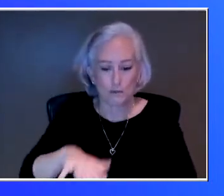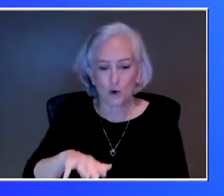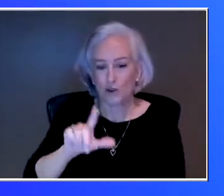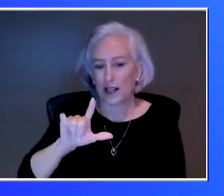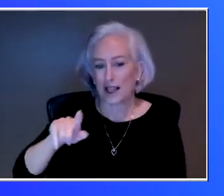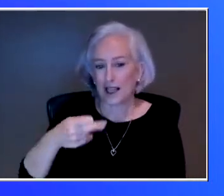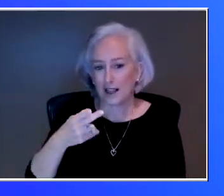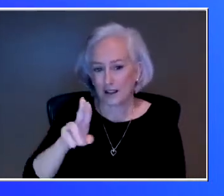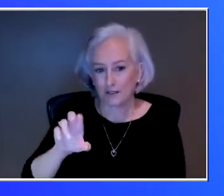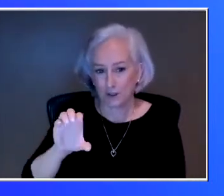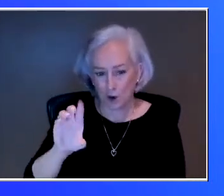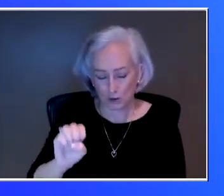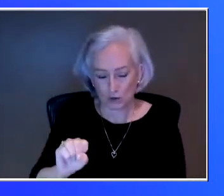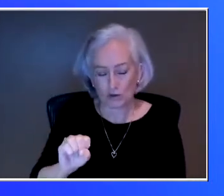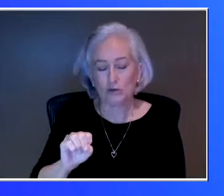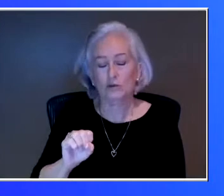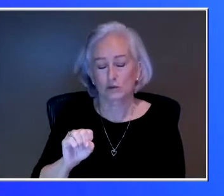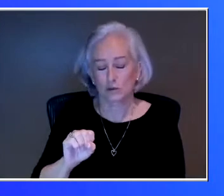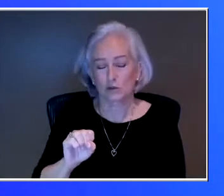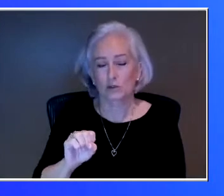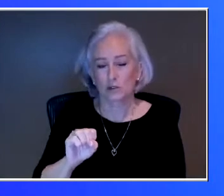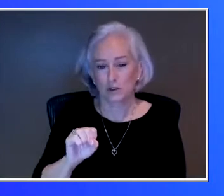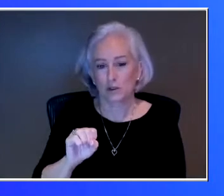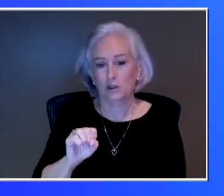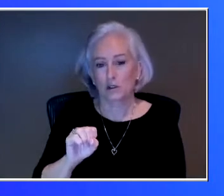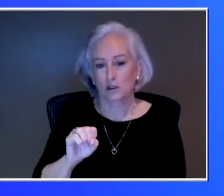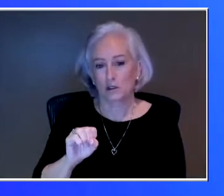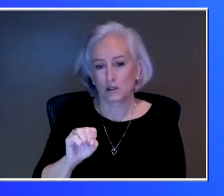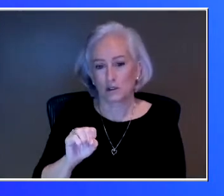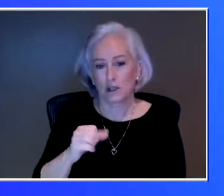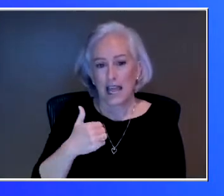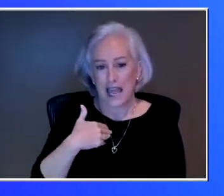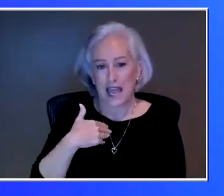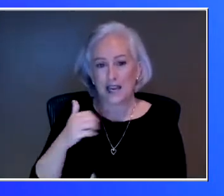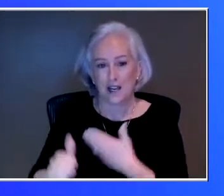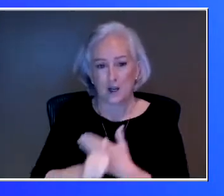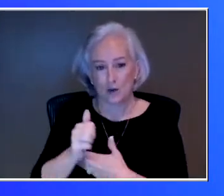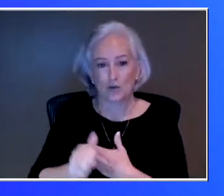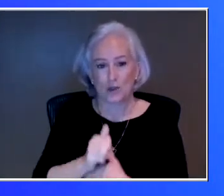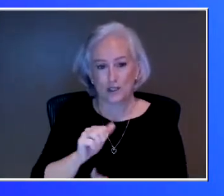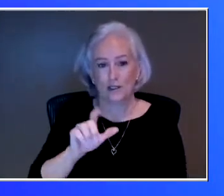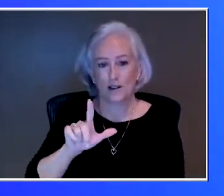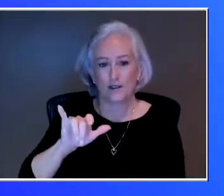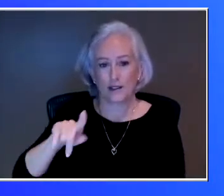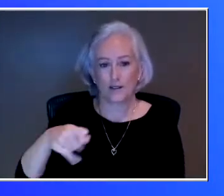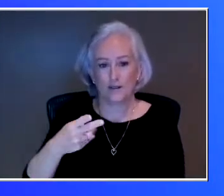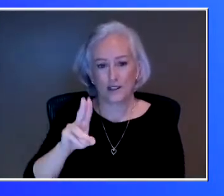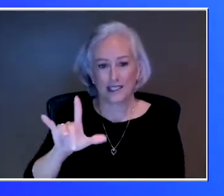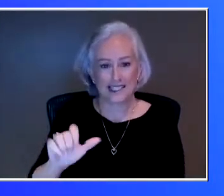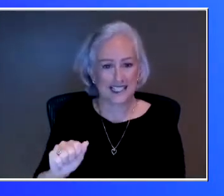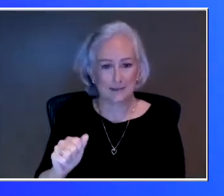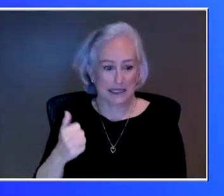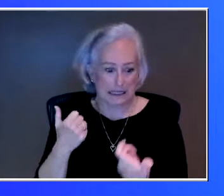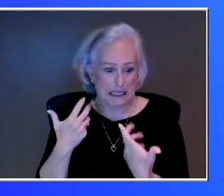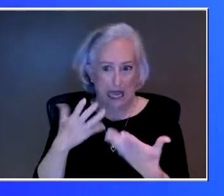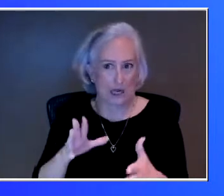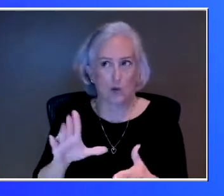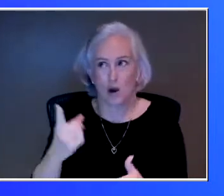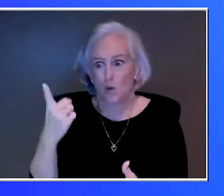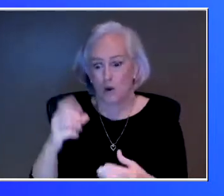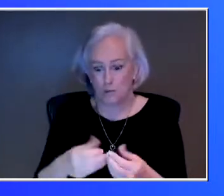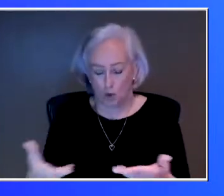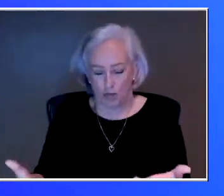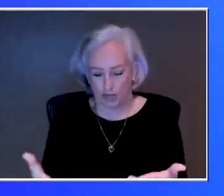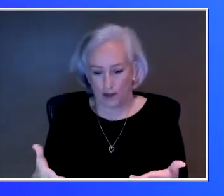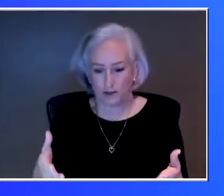removal of lymph nodes, that there was a risk of lymphedema. And I didn't want anything else to add to the